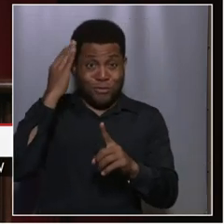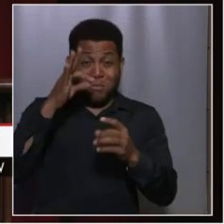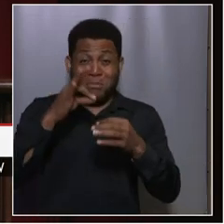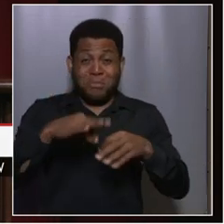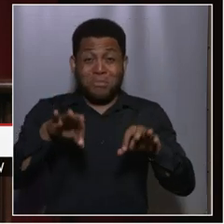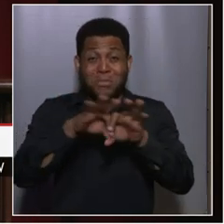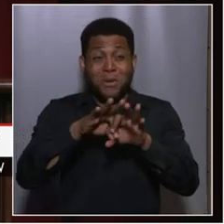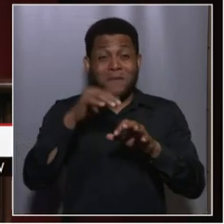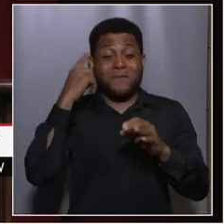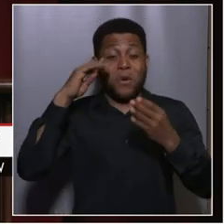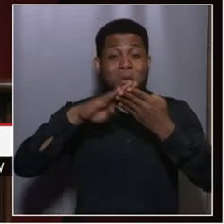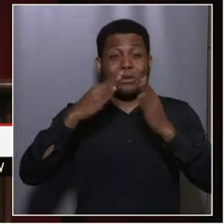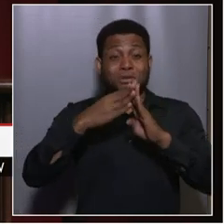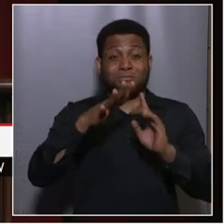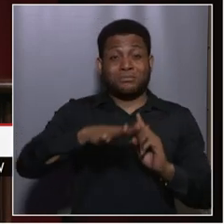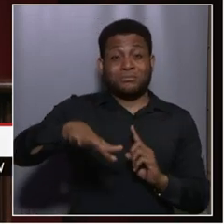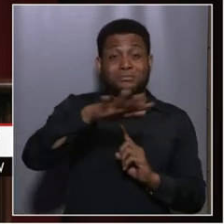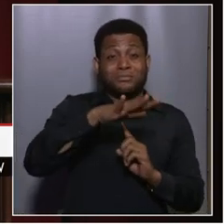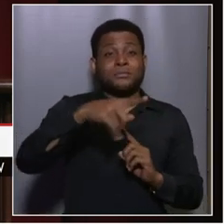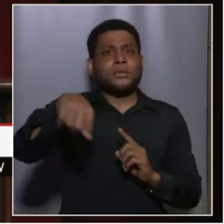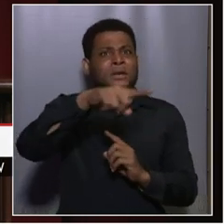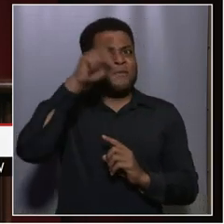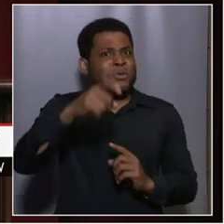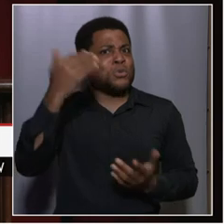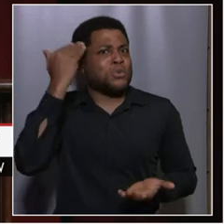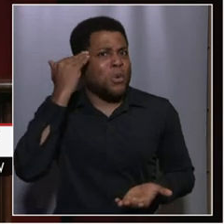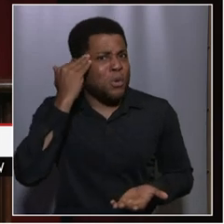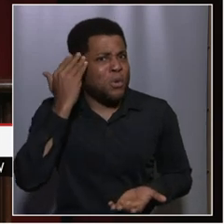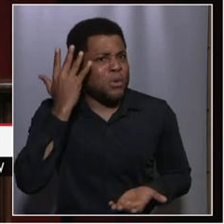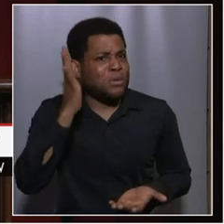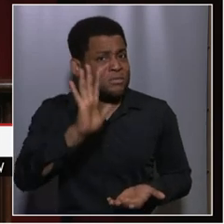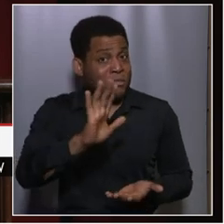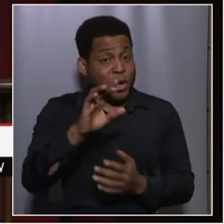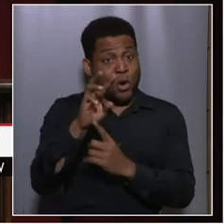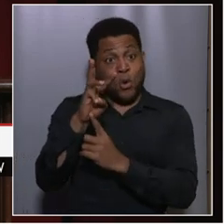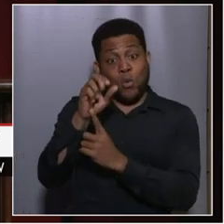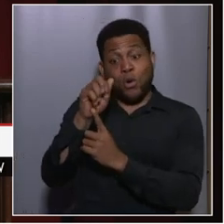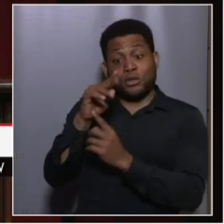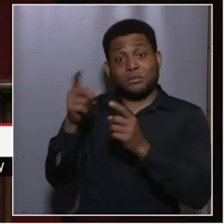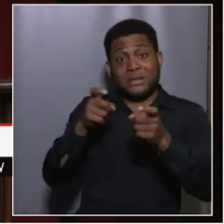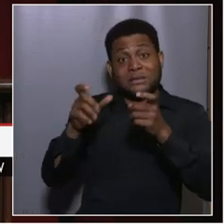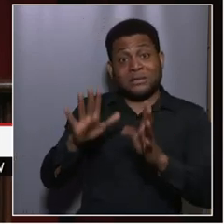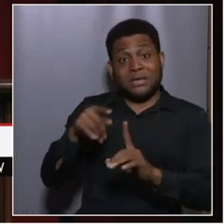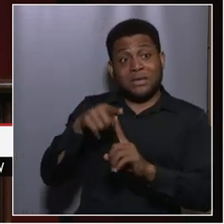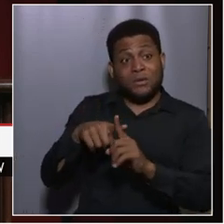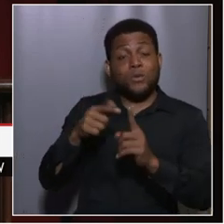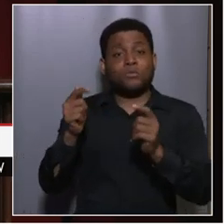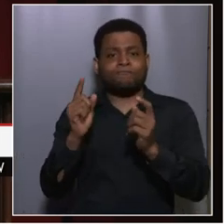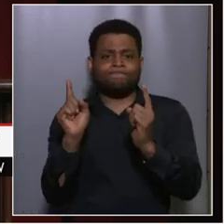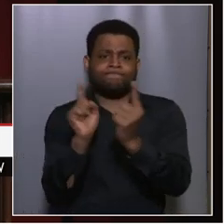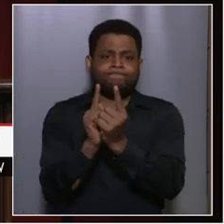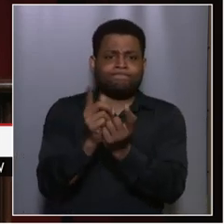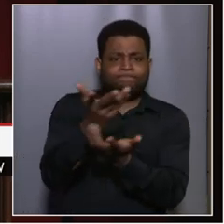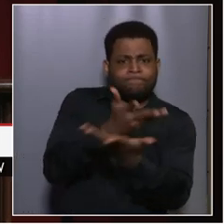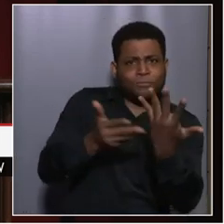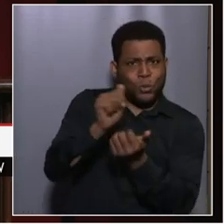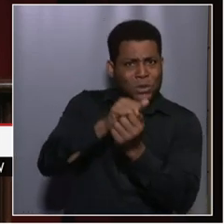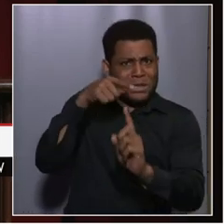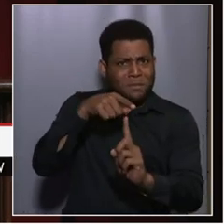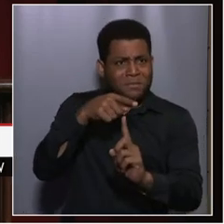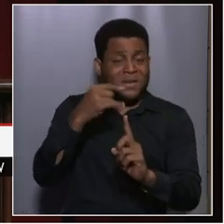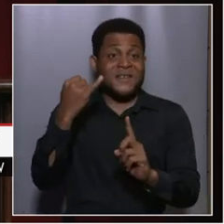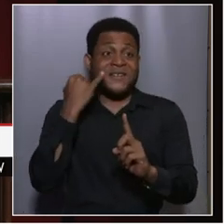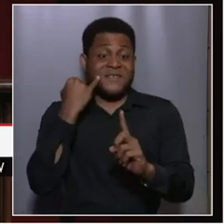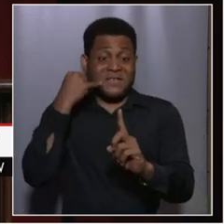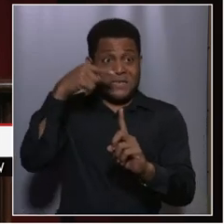them. And you should know that their job is to be my eyes and ears. So if they know it, I should know it,